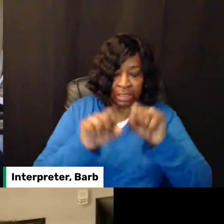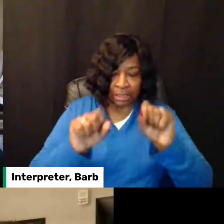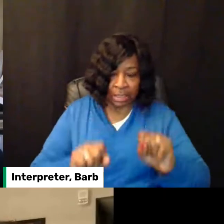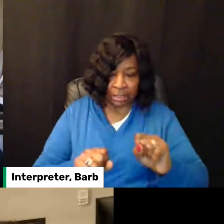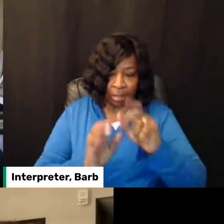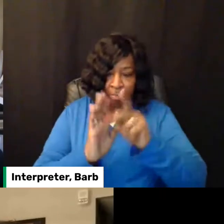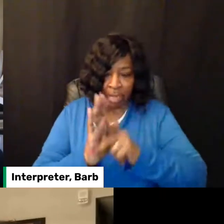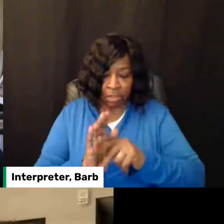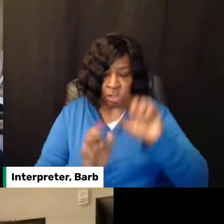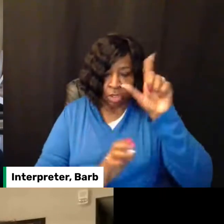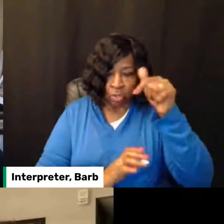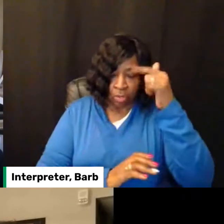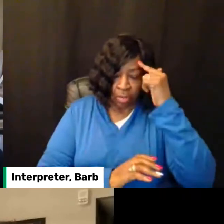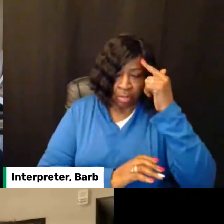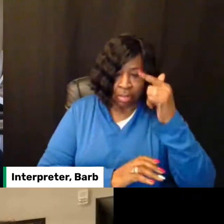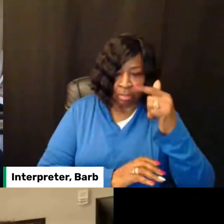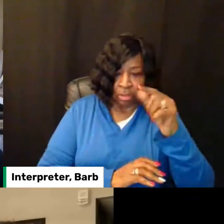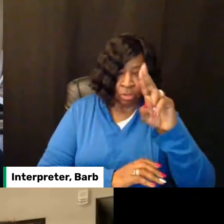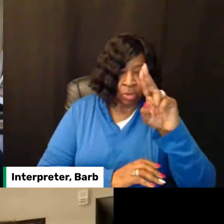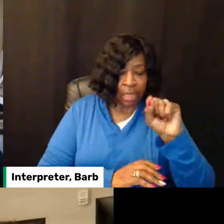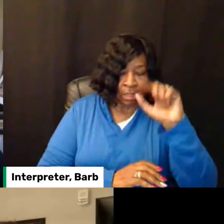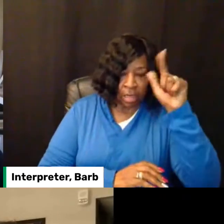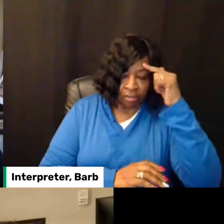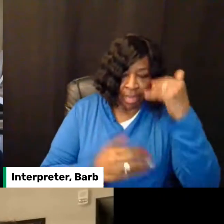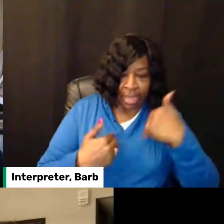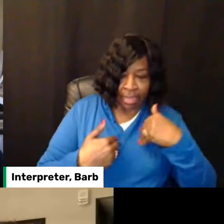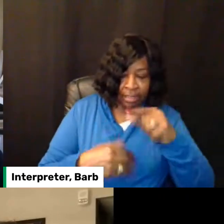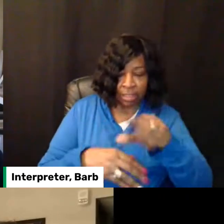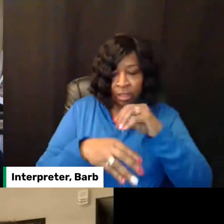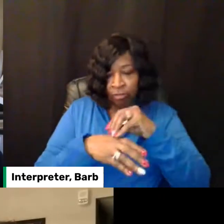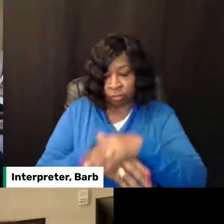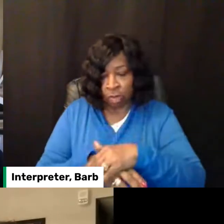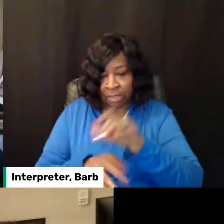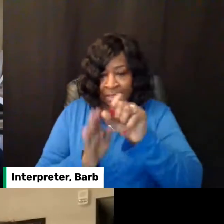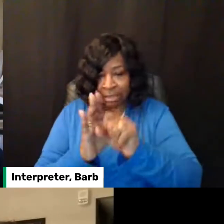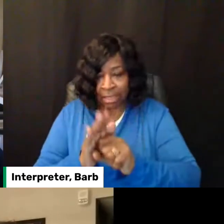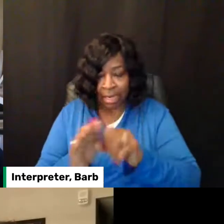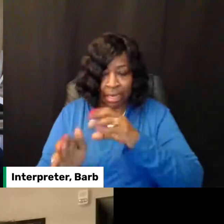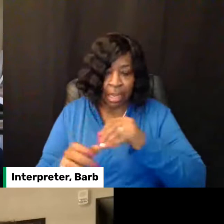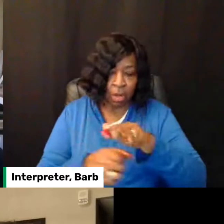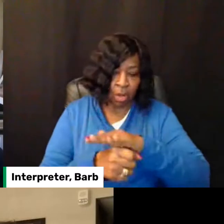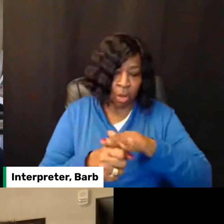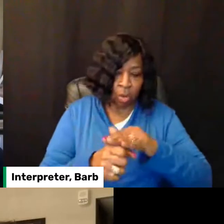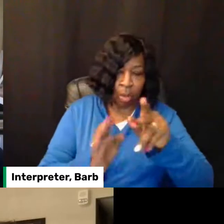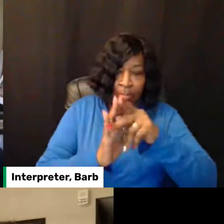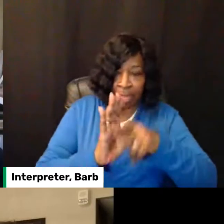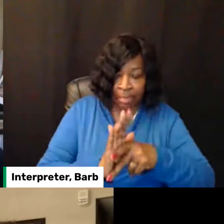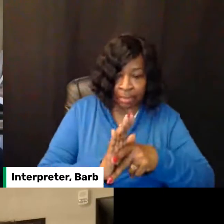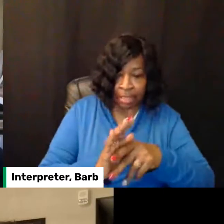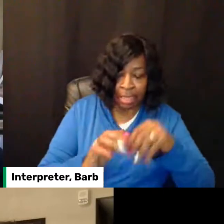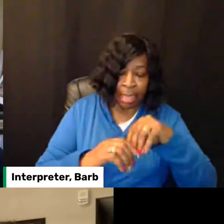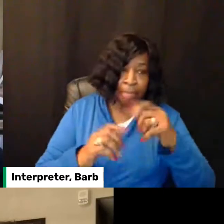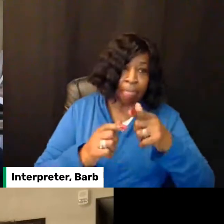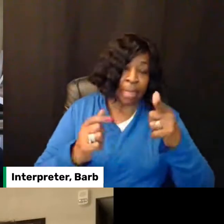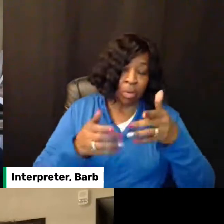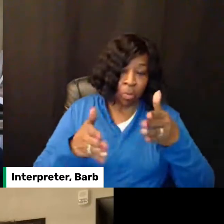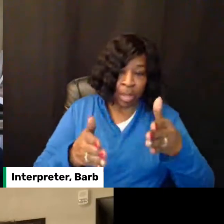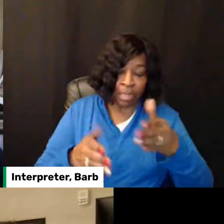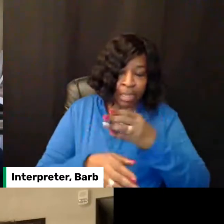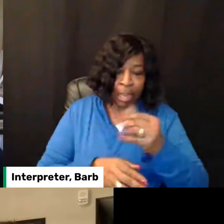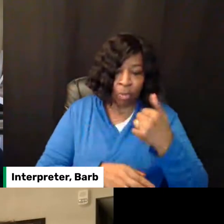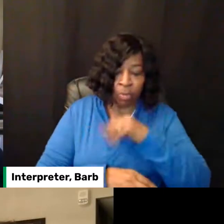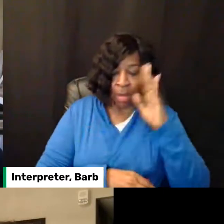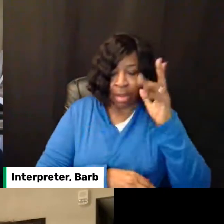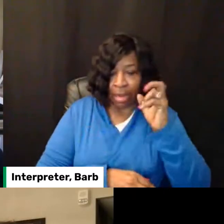the national scale that influences state and local policy in big ways as well. And we'll hear about